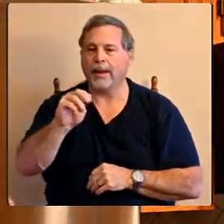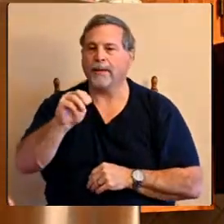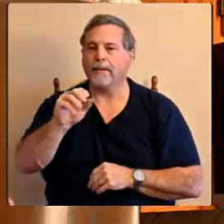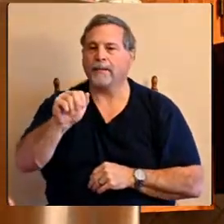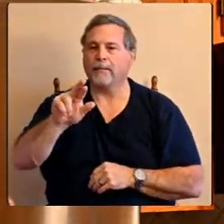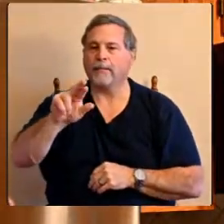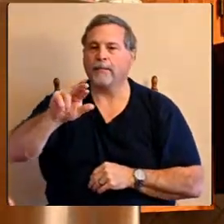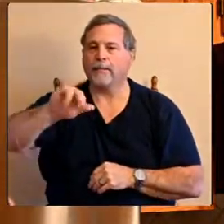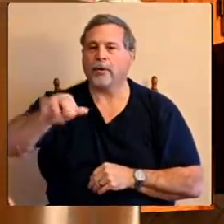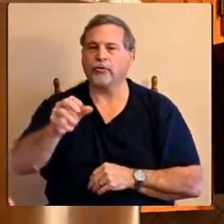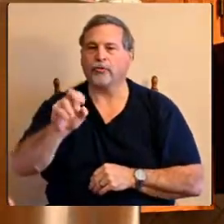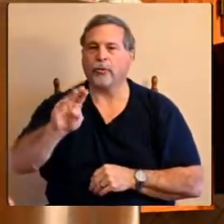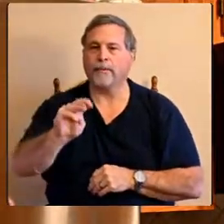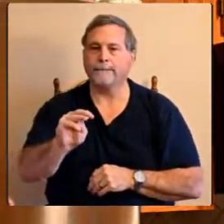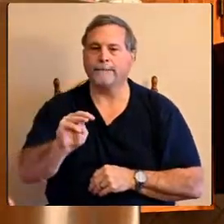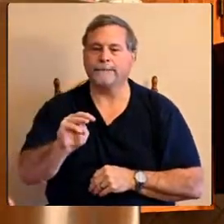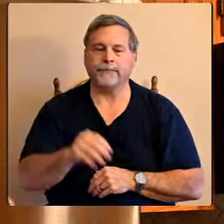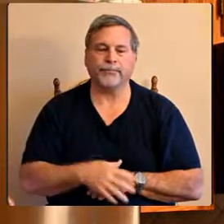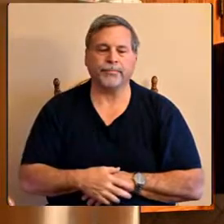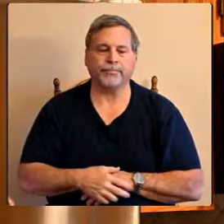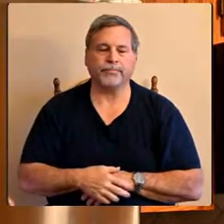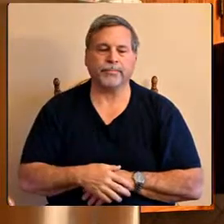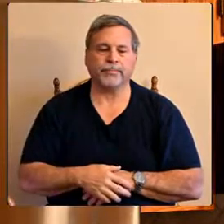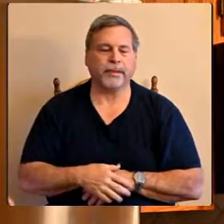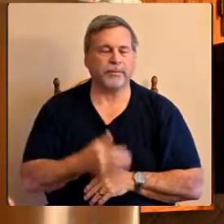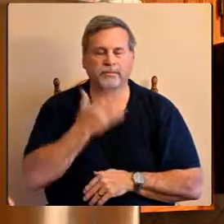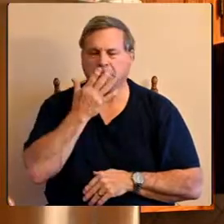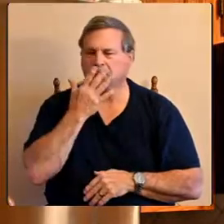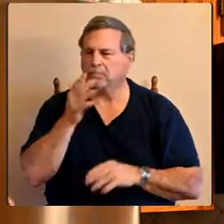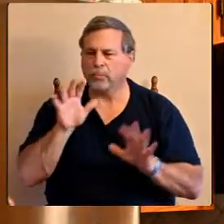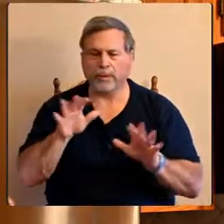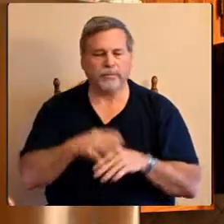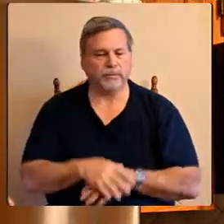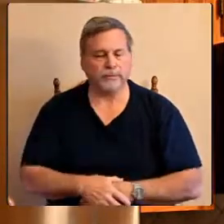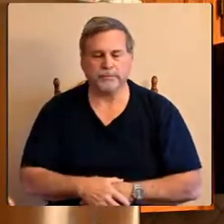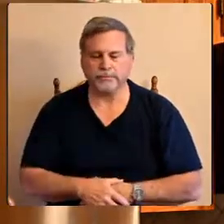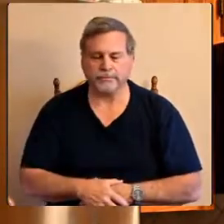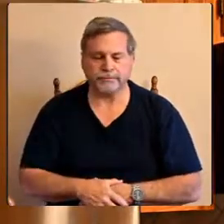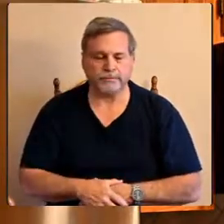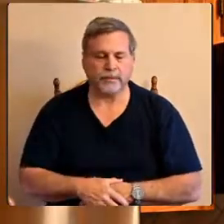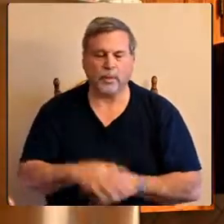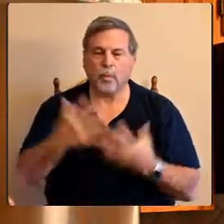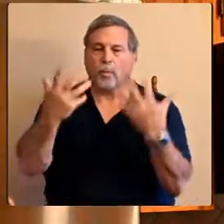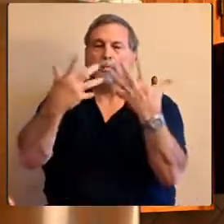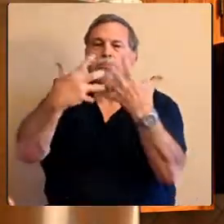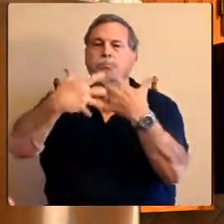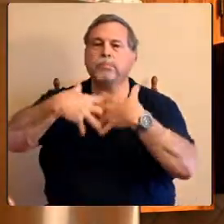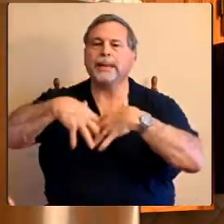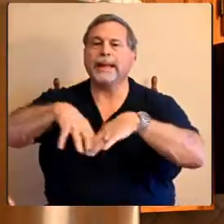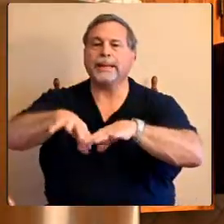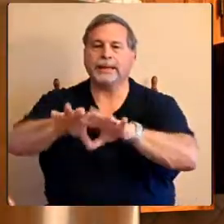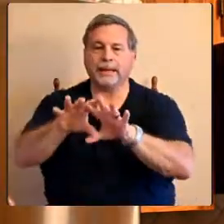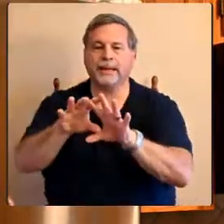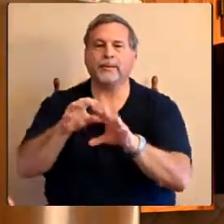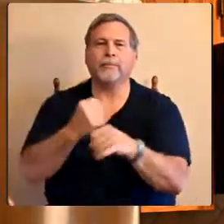marjoram for the last thing. Love the aromas of all these. We're blending these to